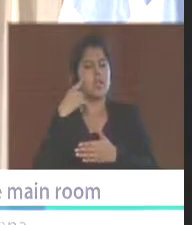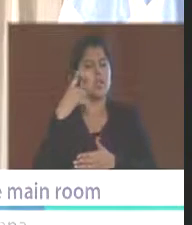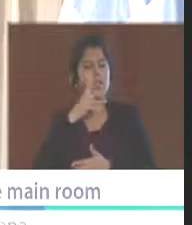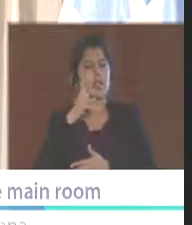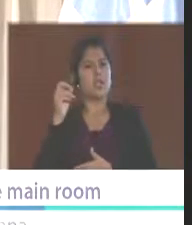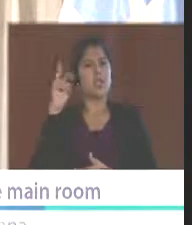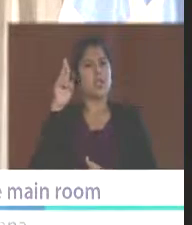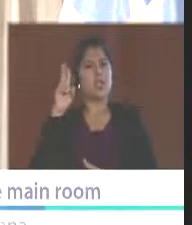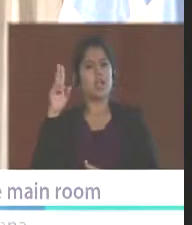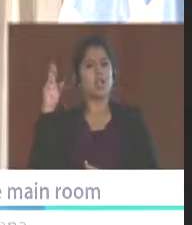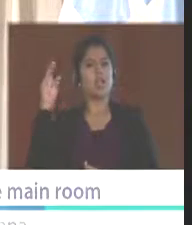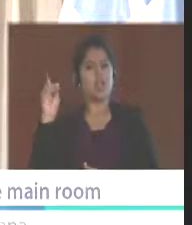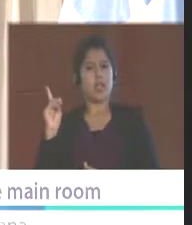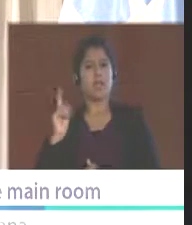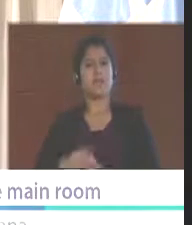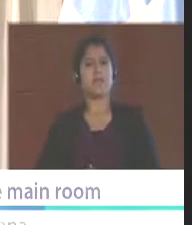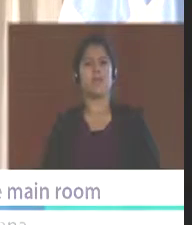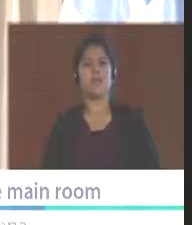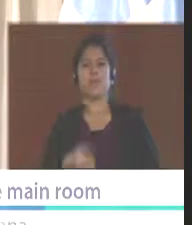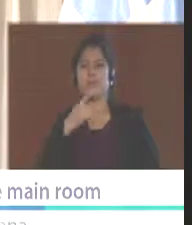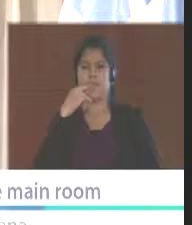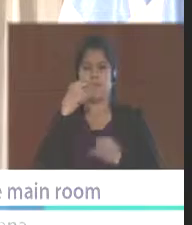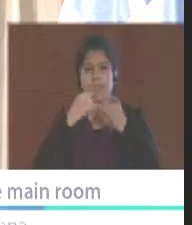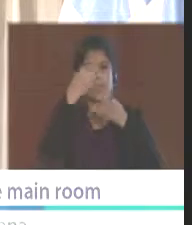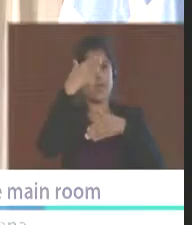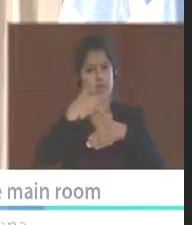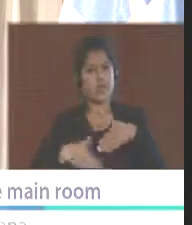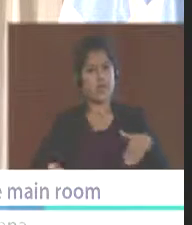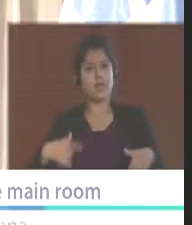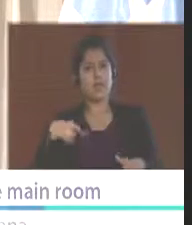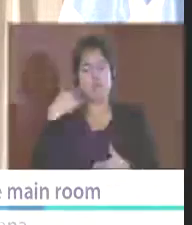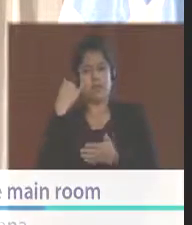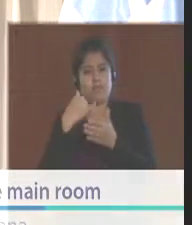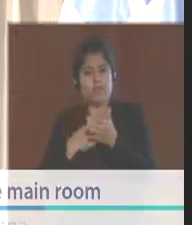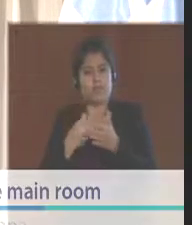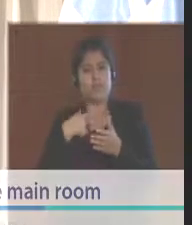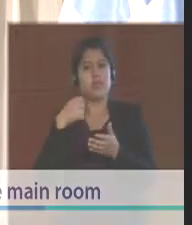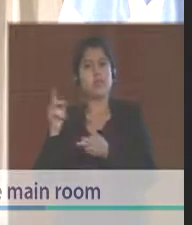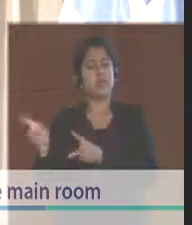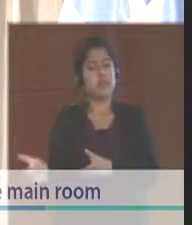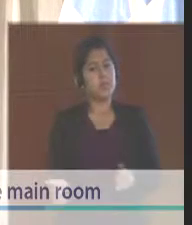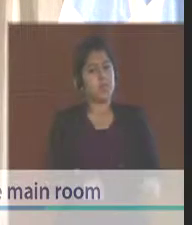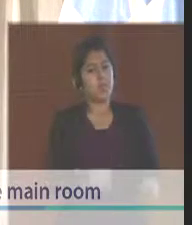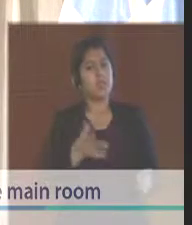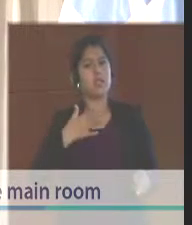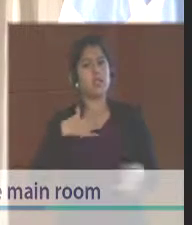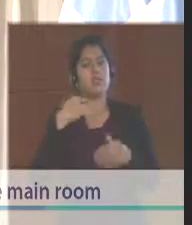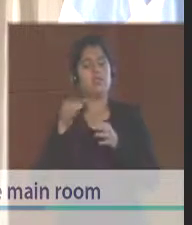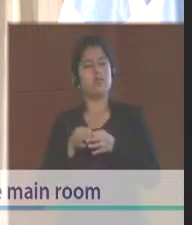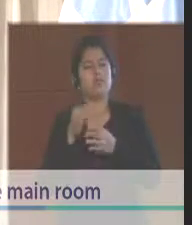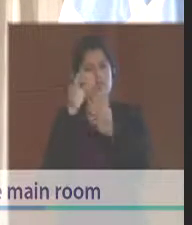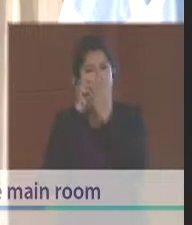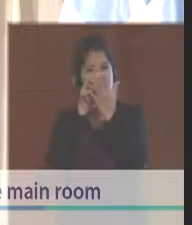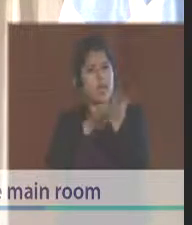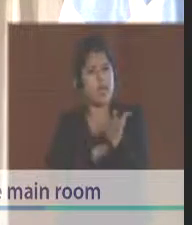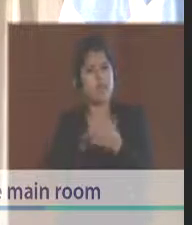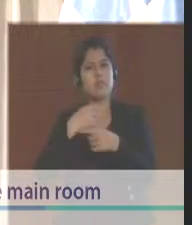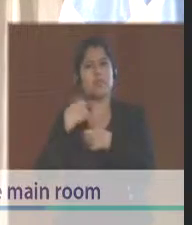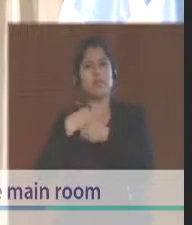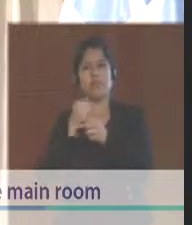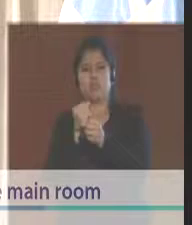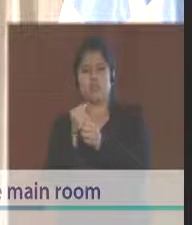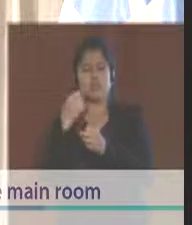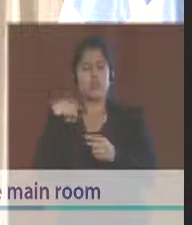behaving according to the principles of DRR. Finally, the putting into operations of plans,